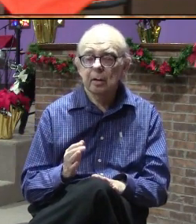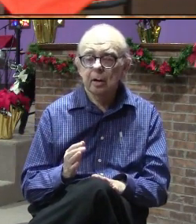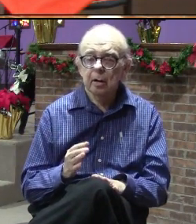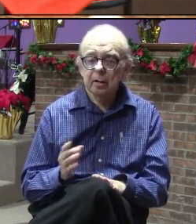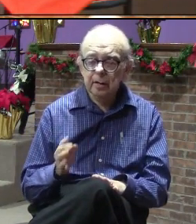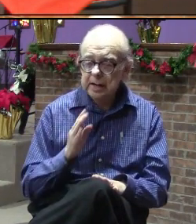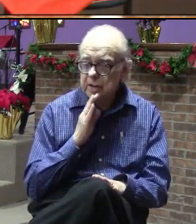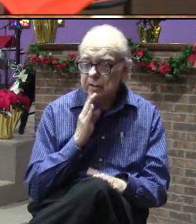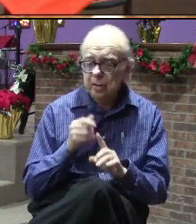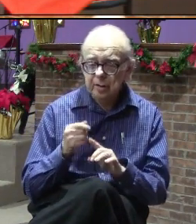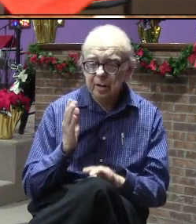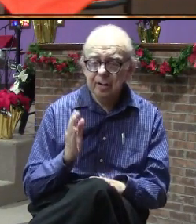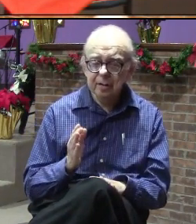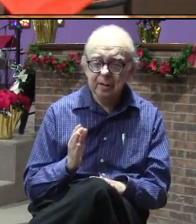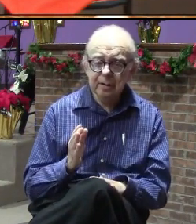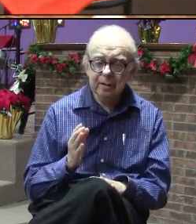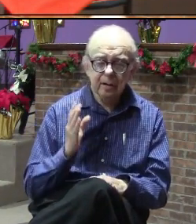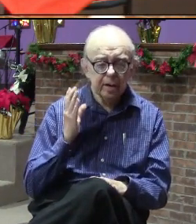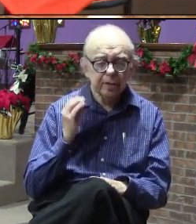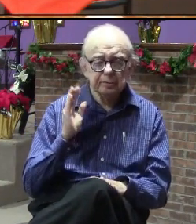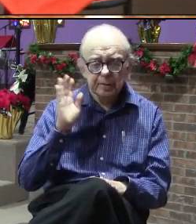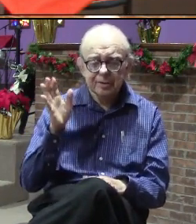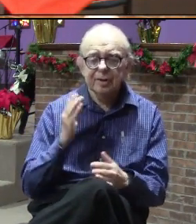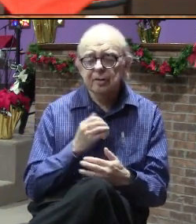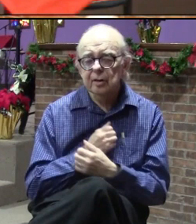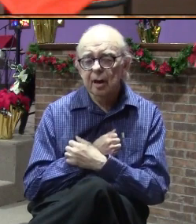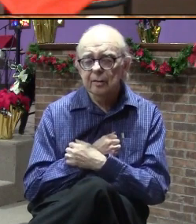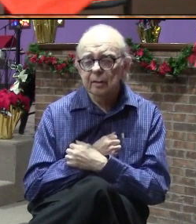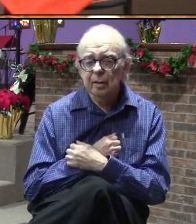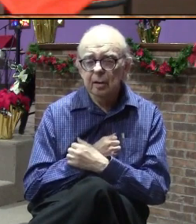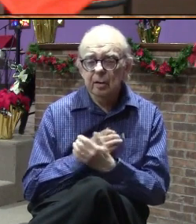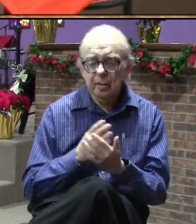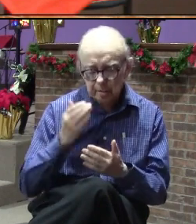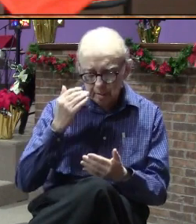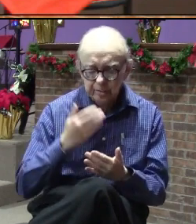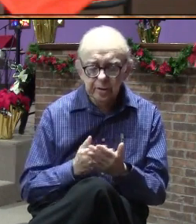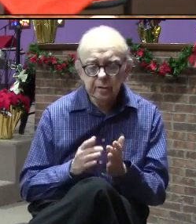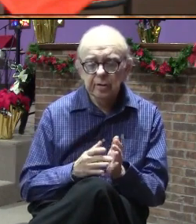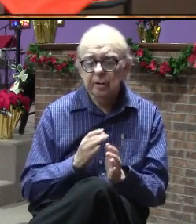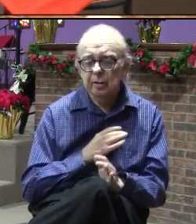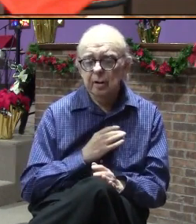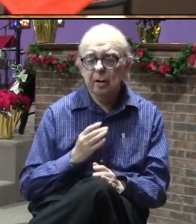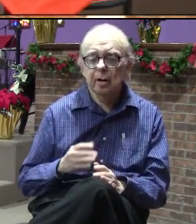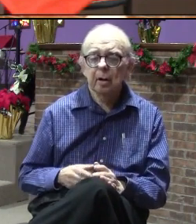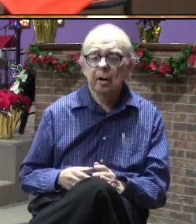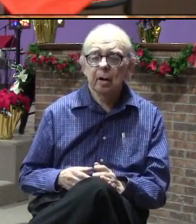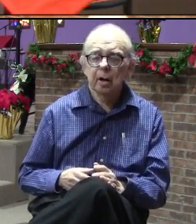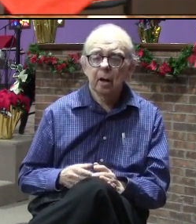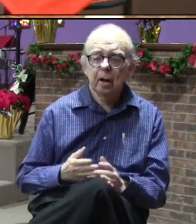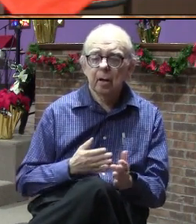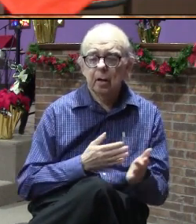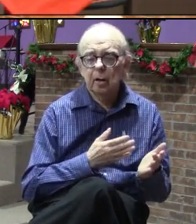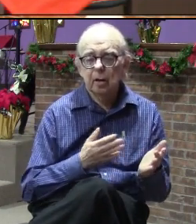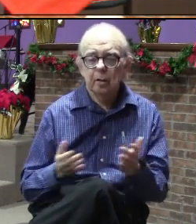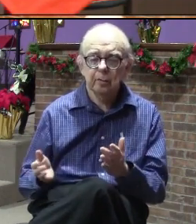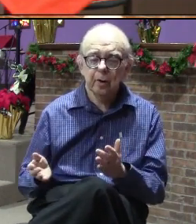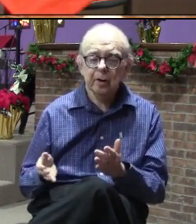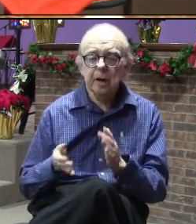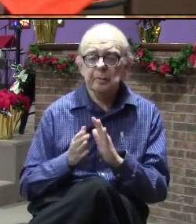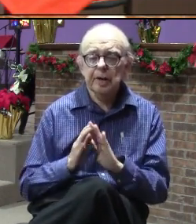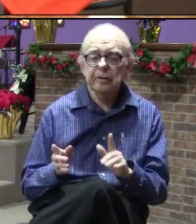and talk to him and experience his love through his son, Jesus Christ, which brought truce to